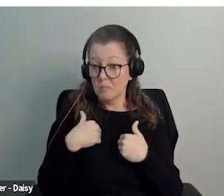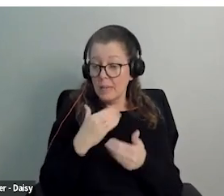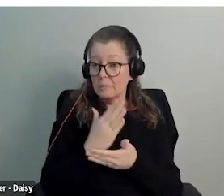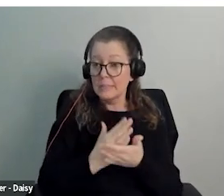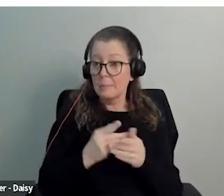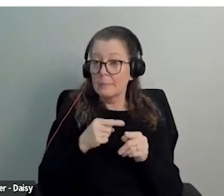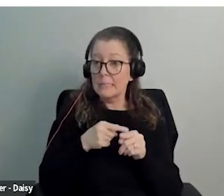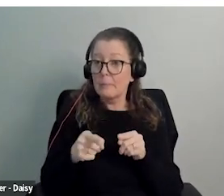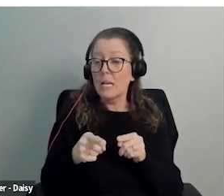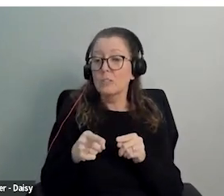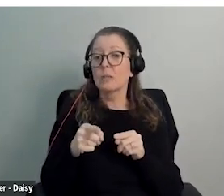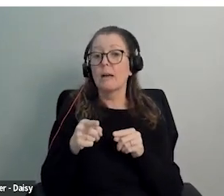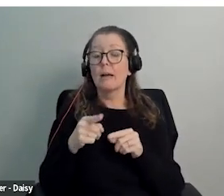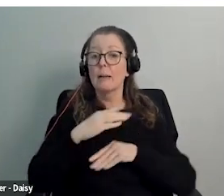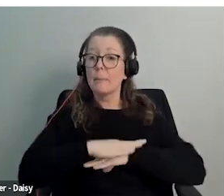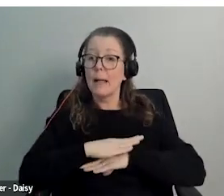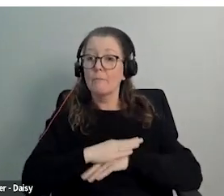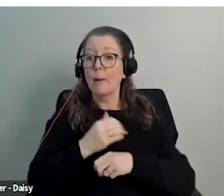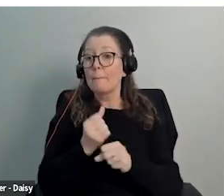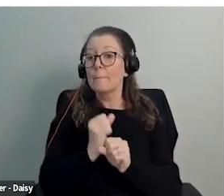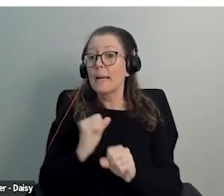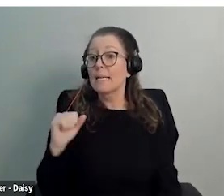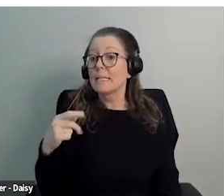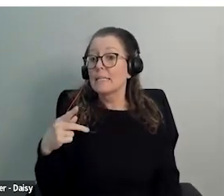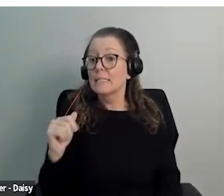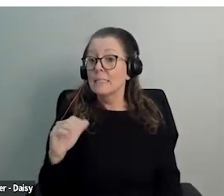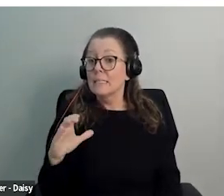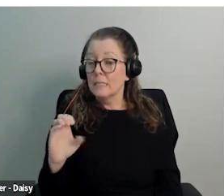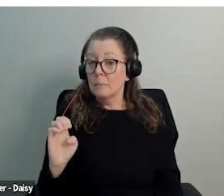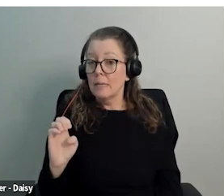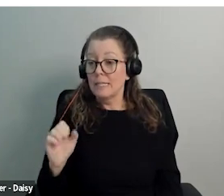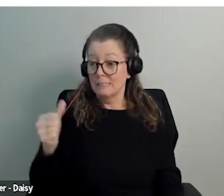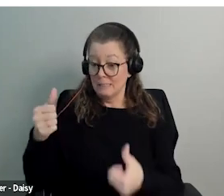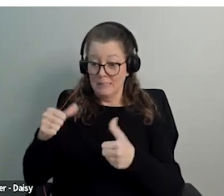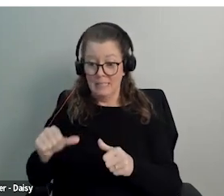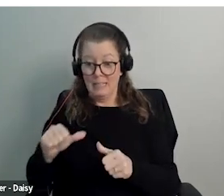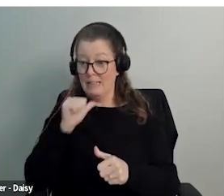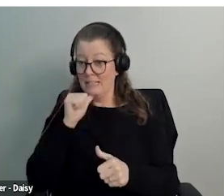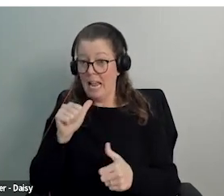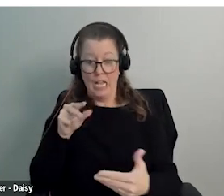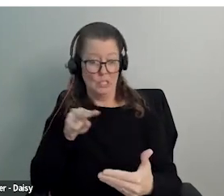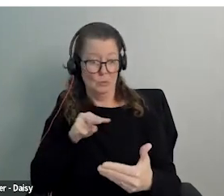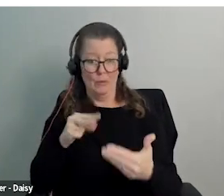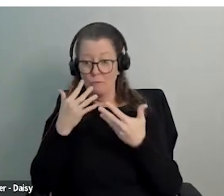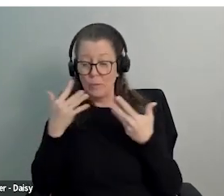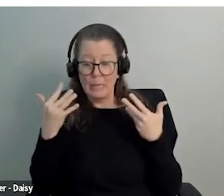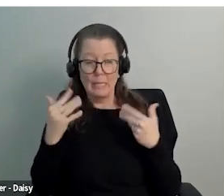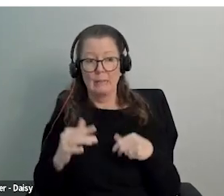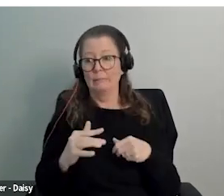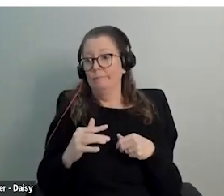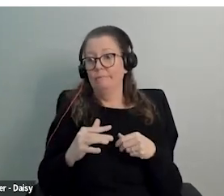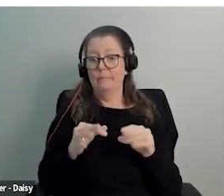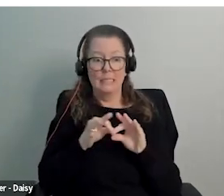platforms like Making Space? If a company is posting jobs on websites that are not screen reader friendly, they lack captioned videos,